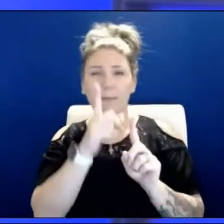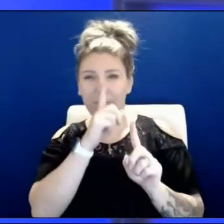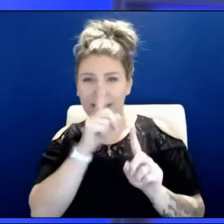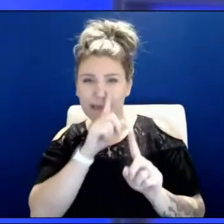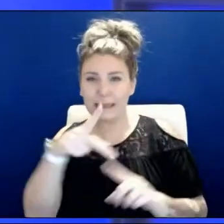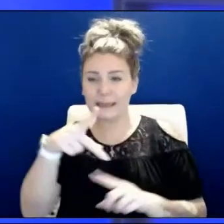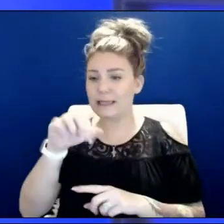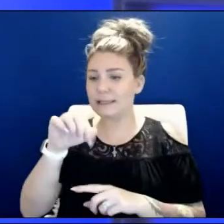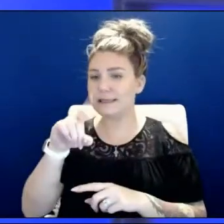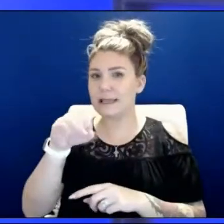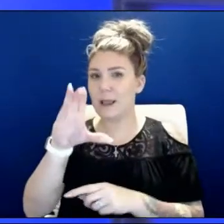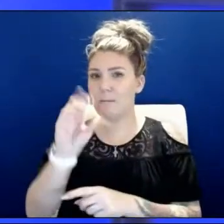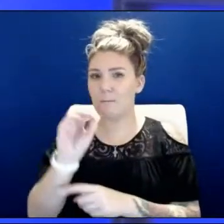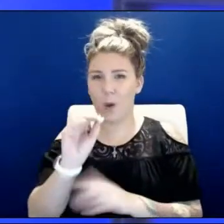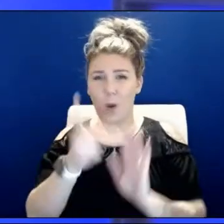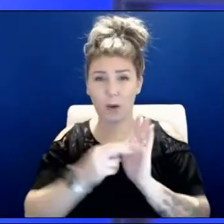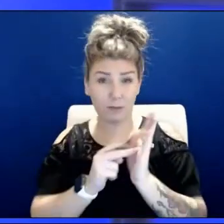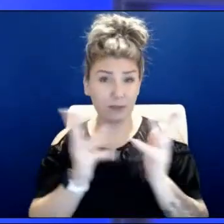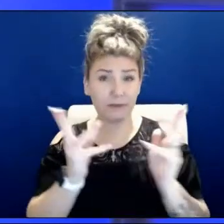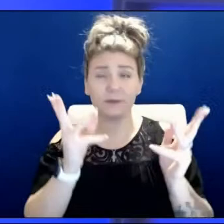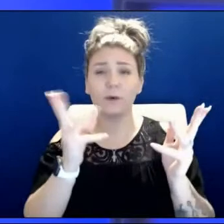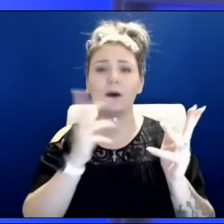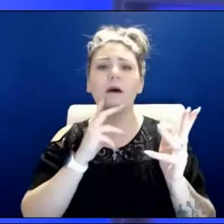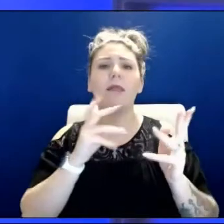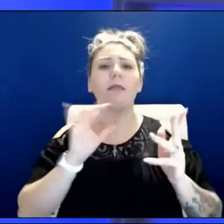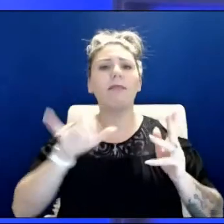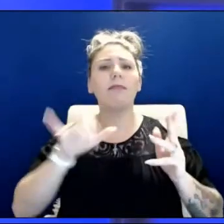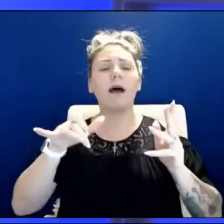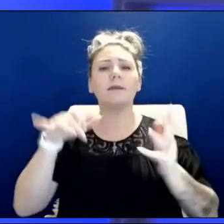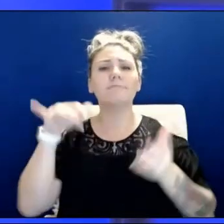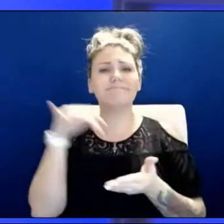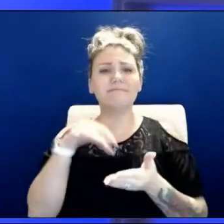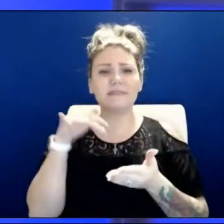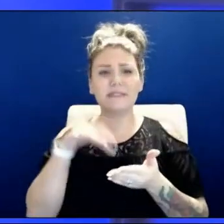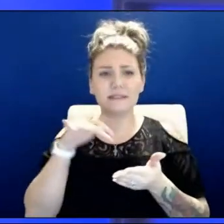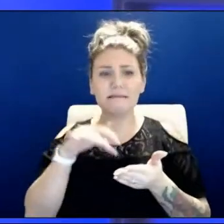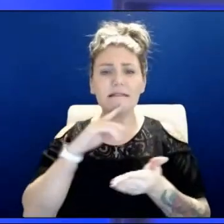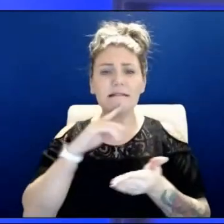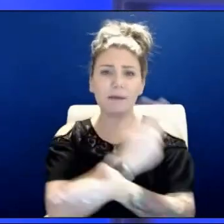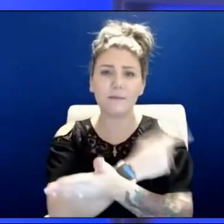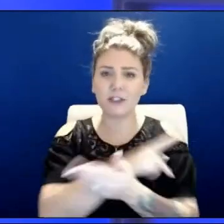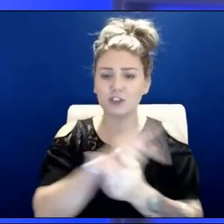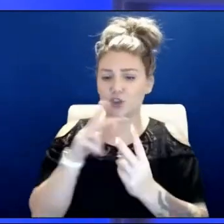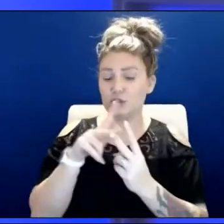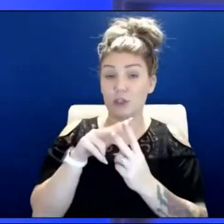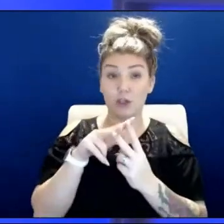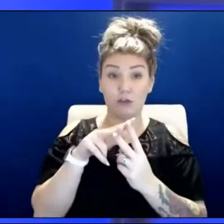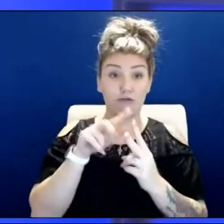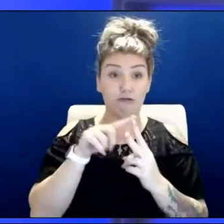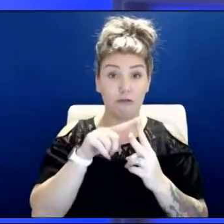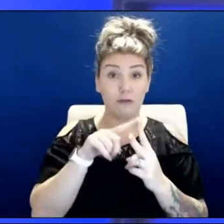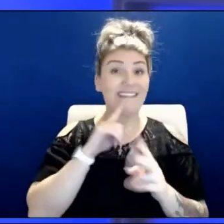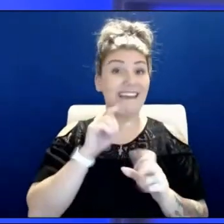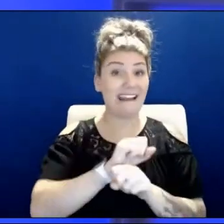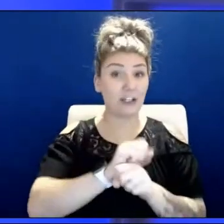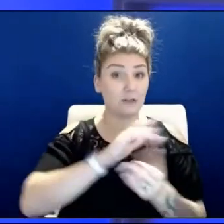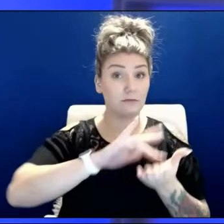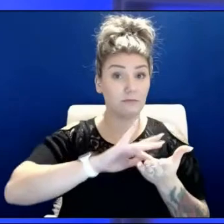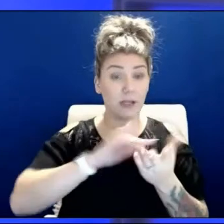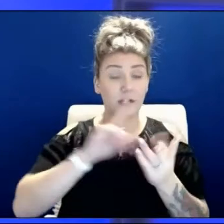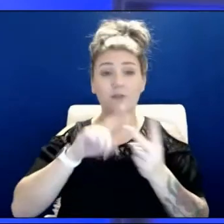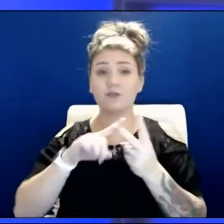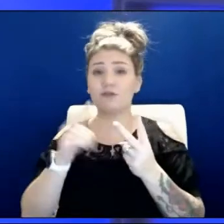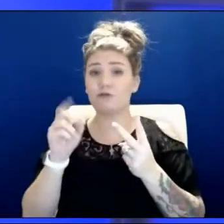we're in that sort of a study, you're giving a patient either the medicine of interest or you're giving them a